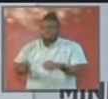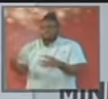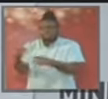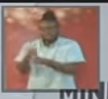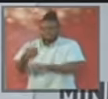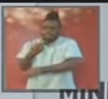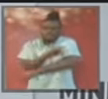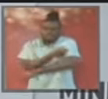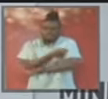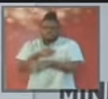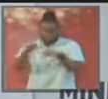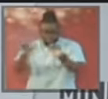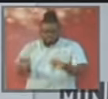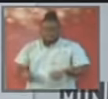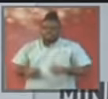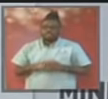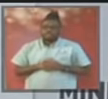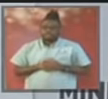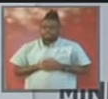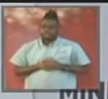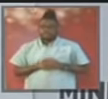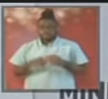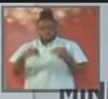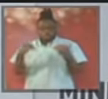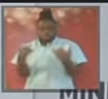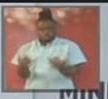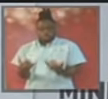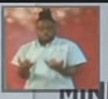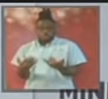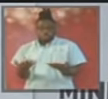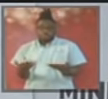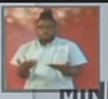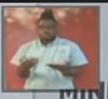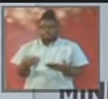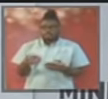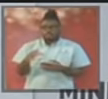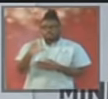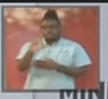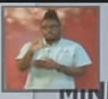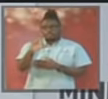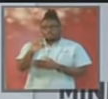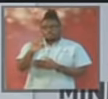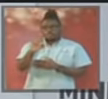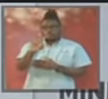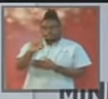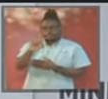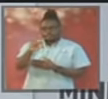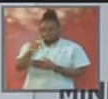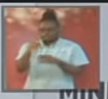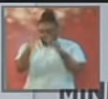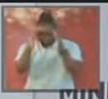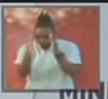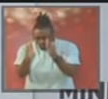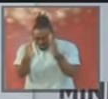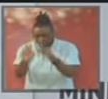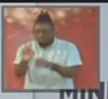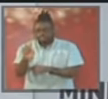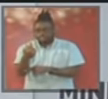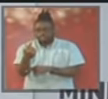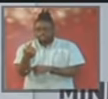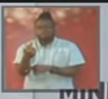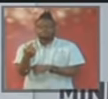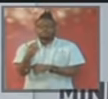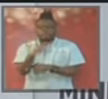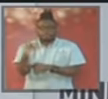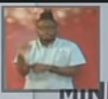the first 20% of the population that the COVAX facility is concentrating on to get those 2 billion doses